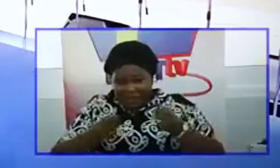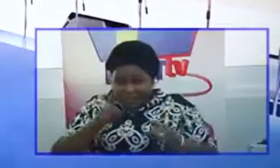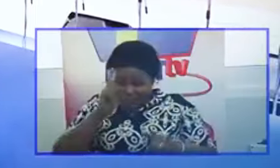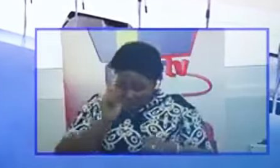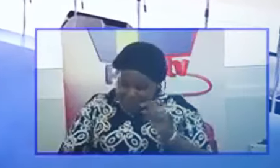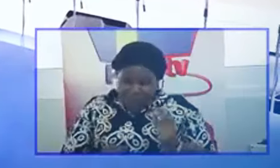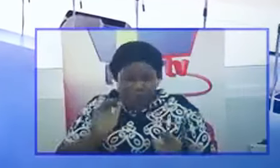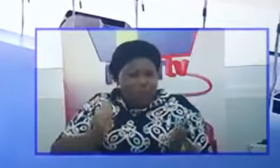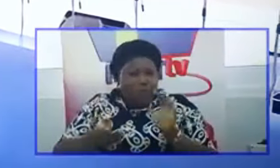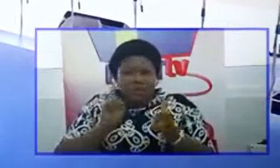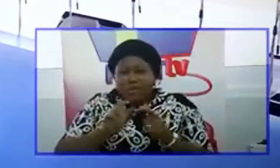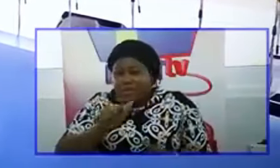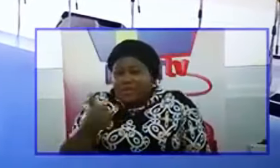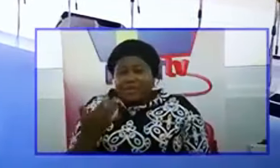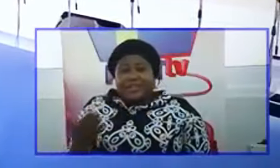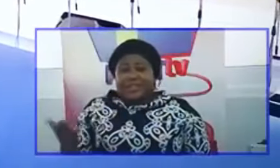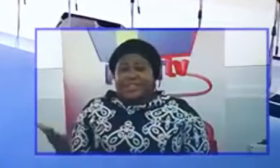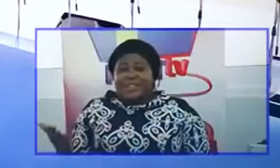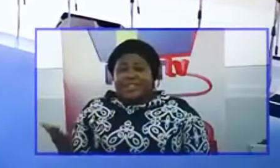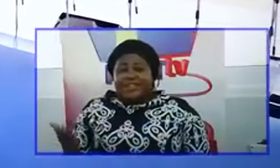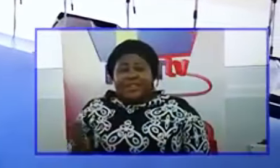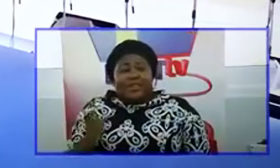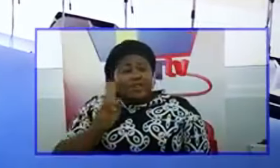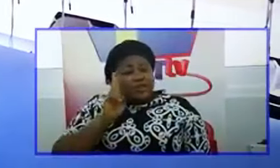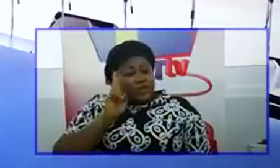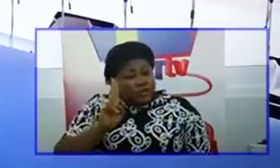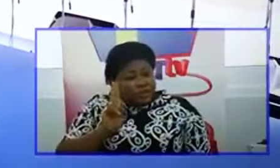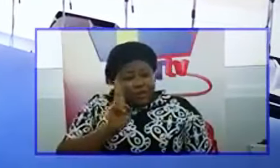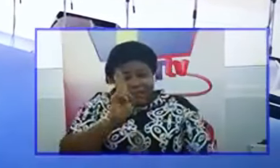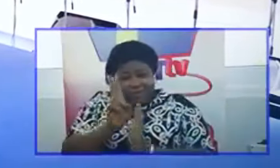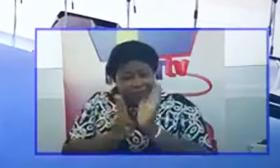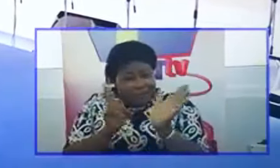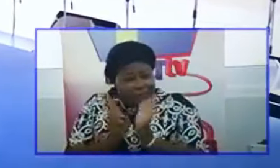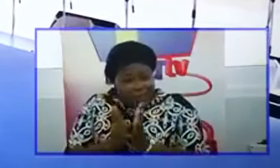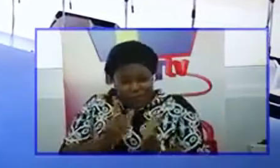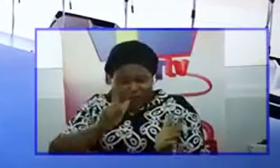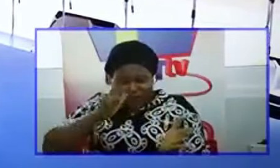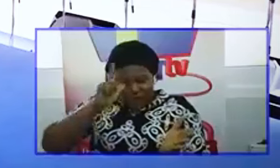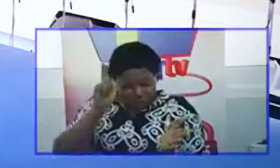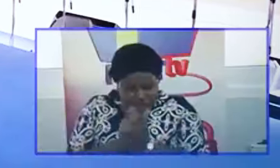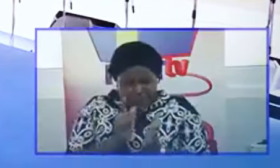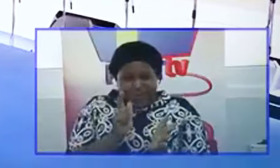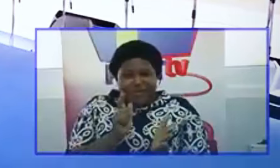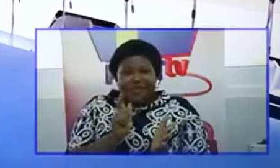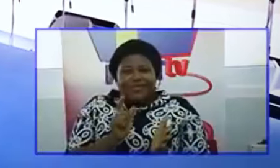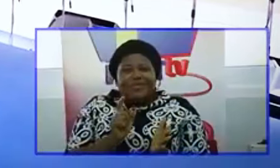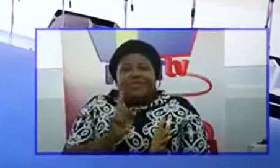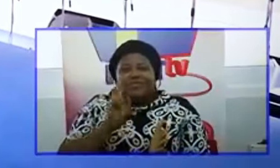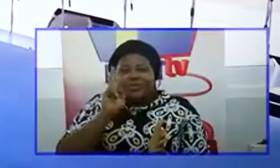uncompromising. Once it is 2 hours, it's 2 hours. It should be fair to all.